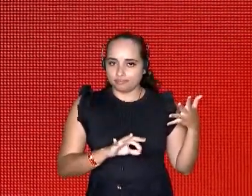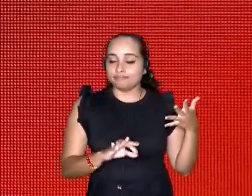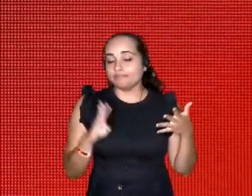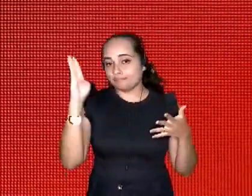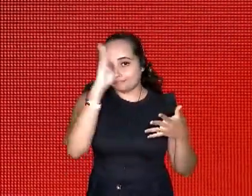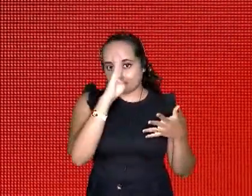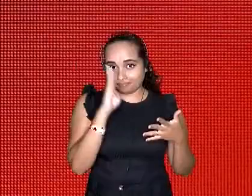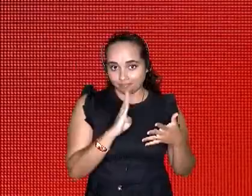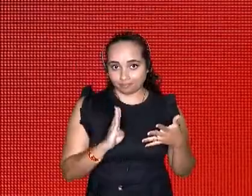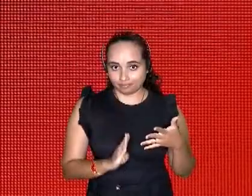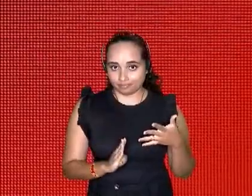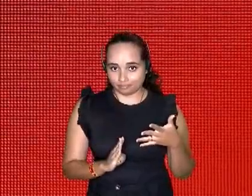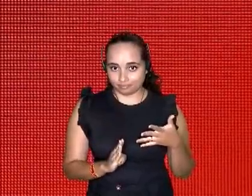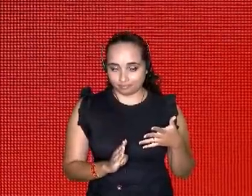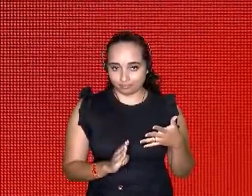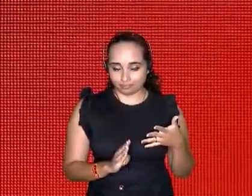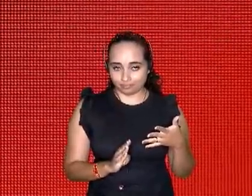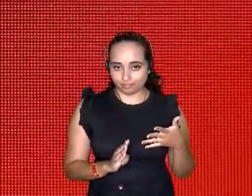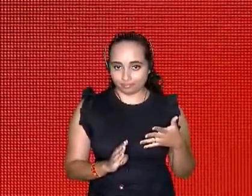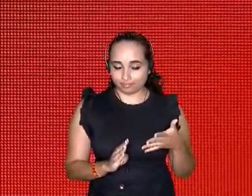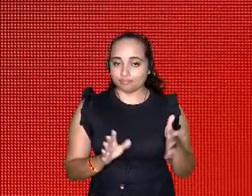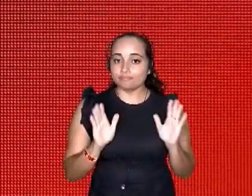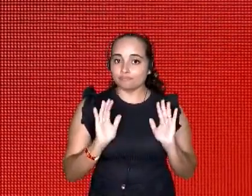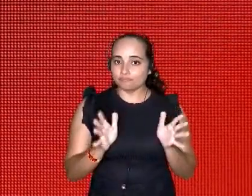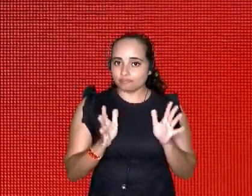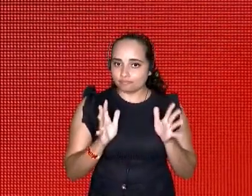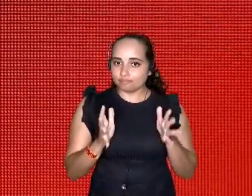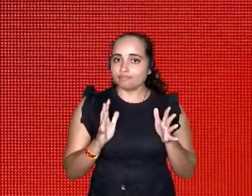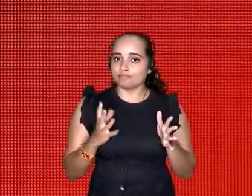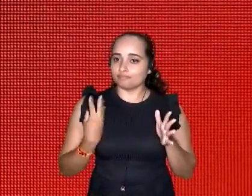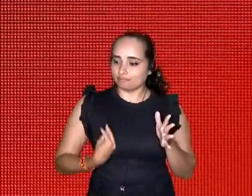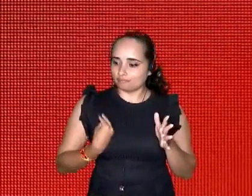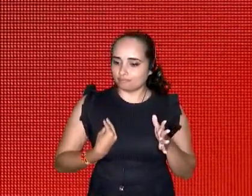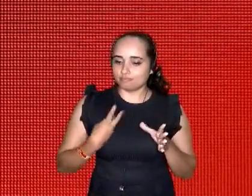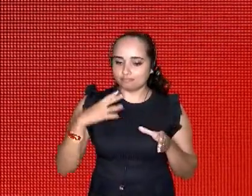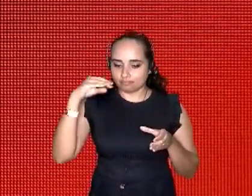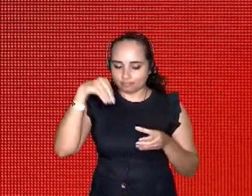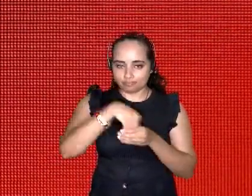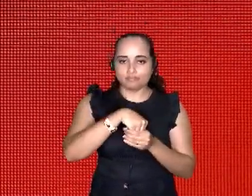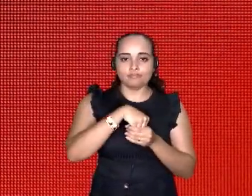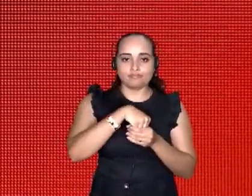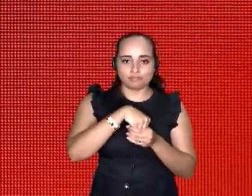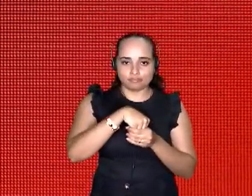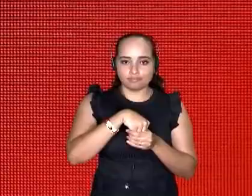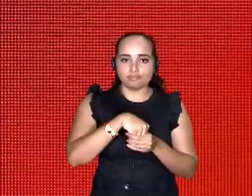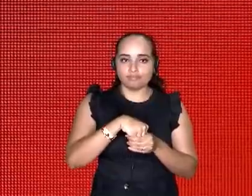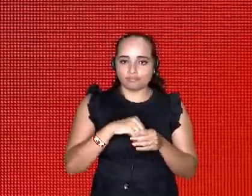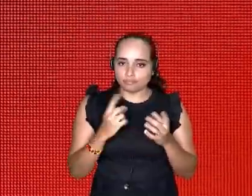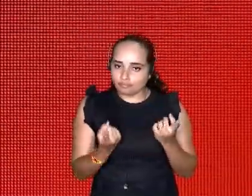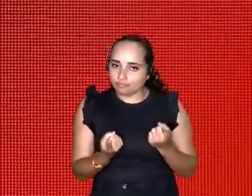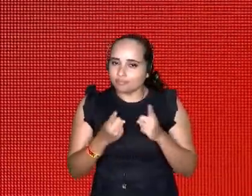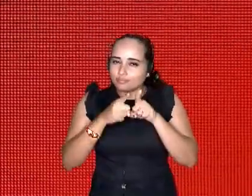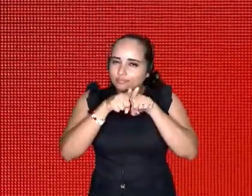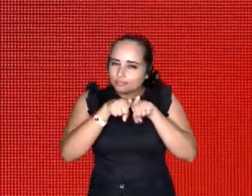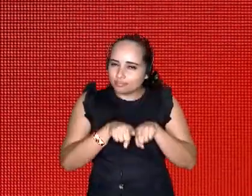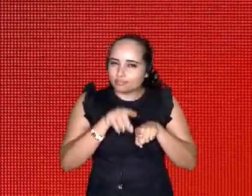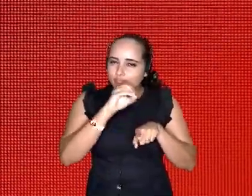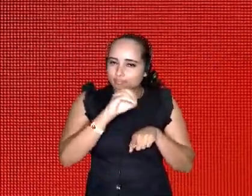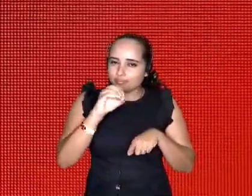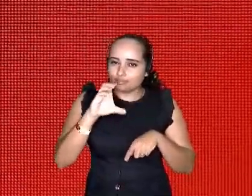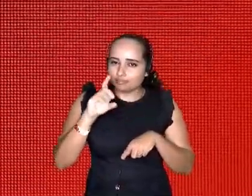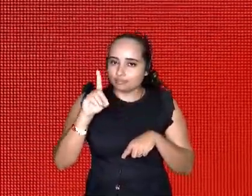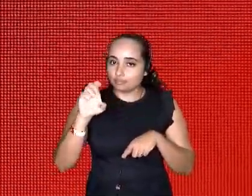already been in the OECD for quite some time as a strategic partner, so even though it's not a member,